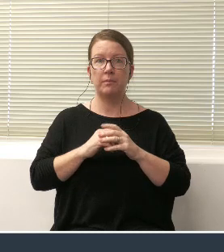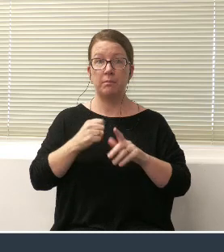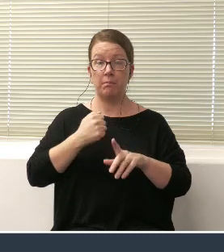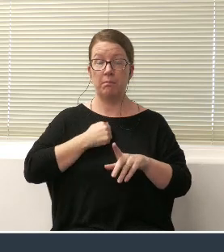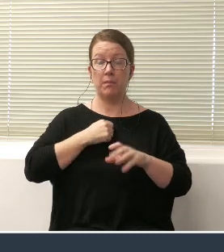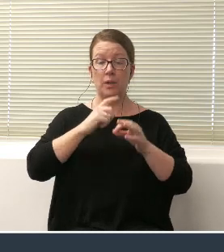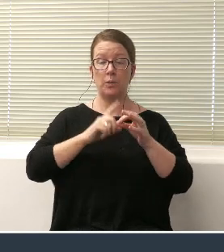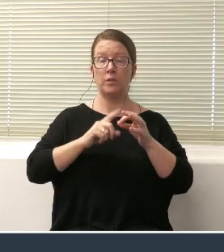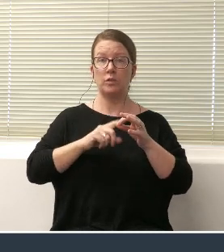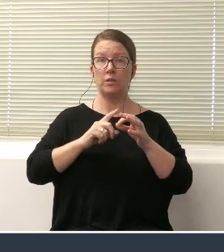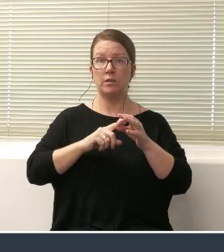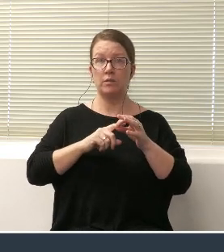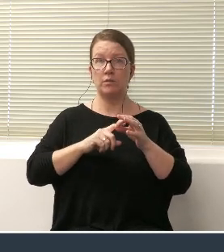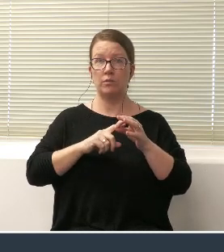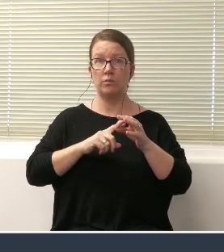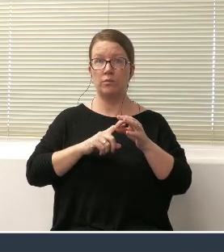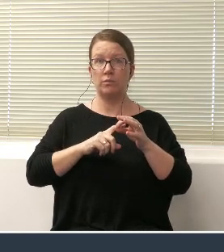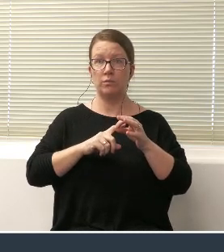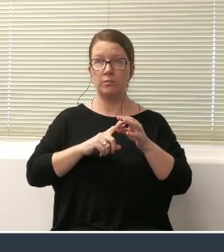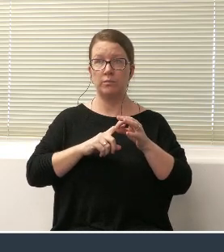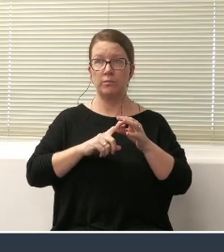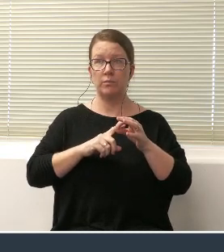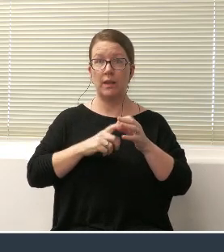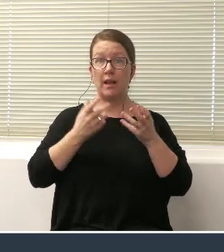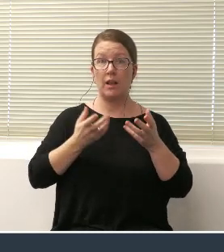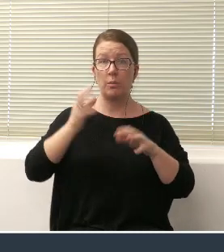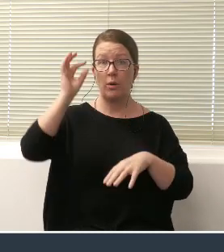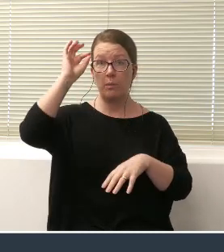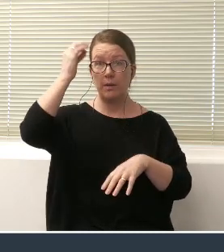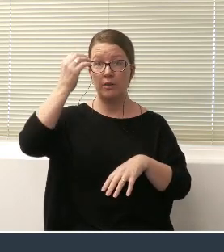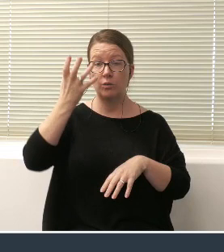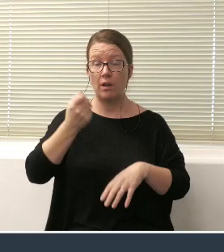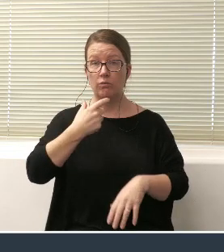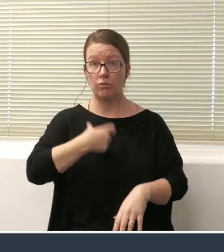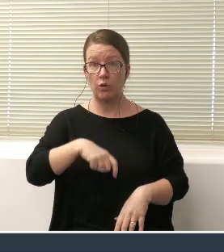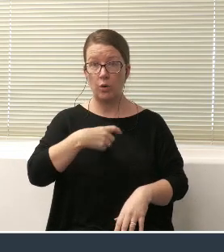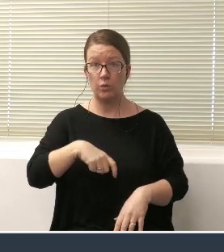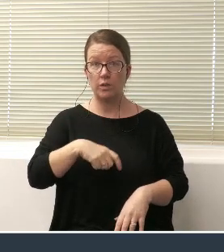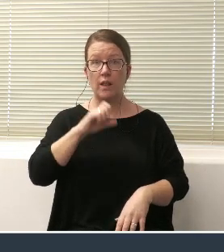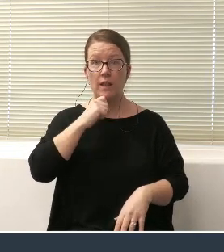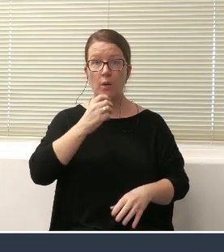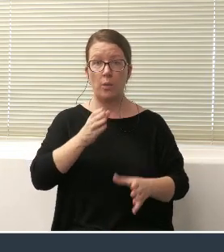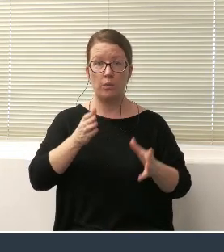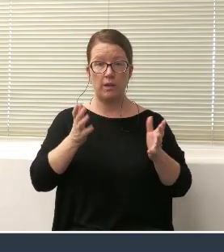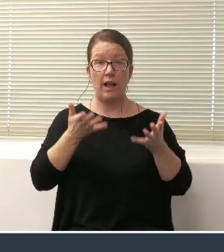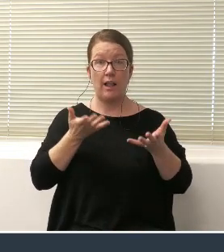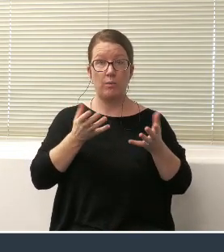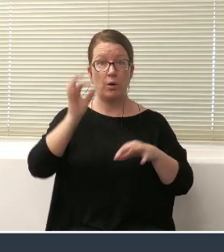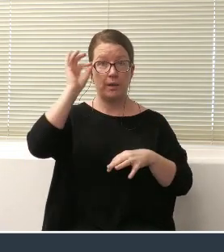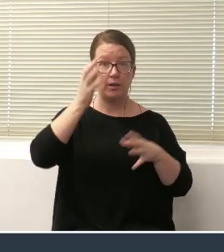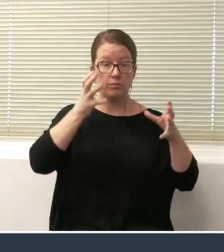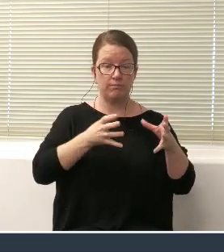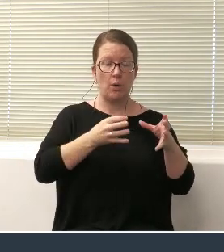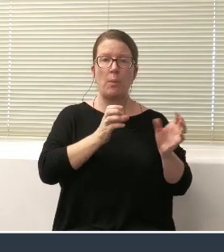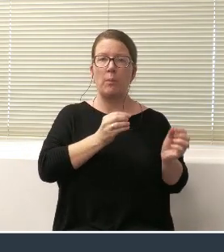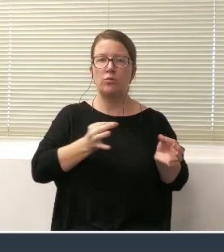my question is, are there roles currently in council that will move over, or staff that will move over to the